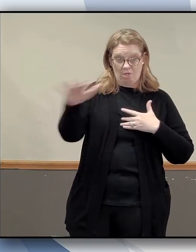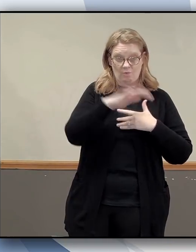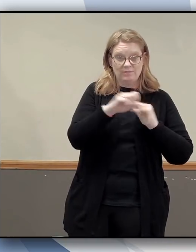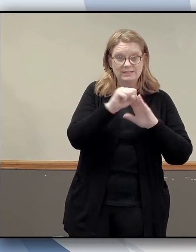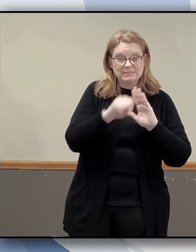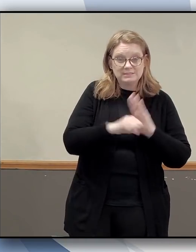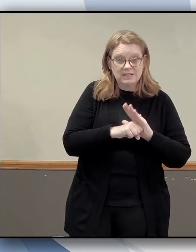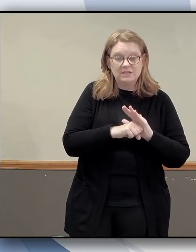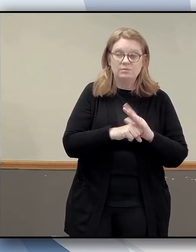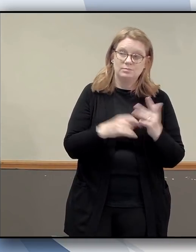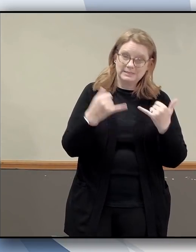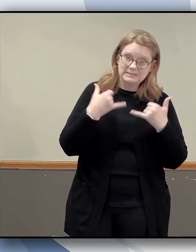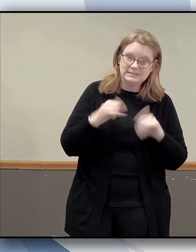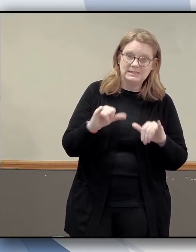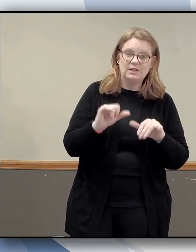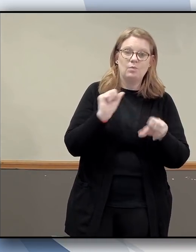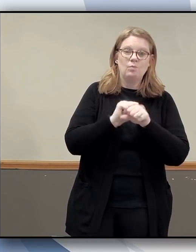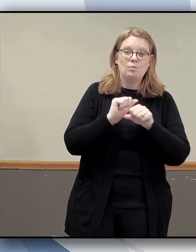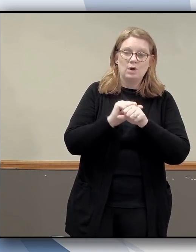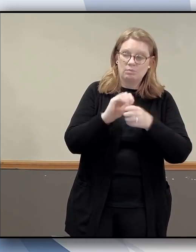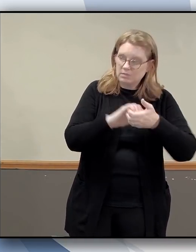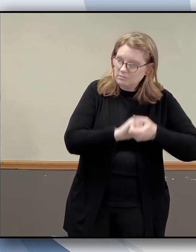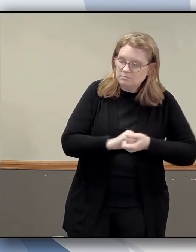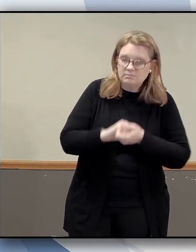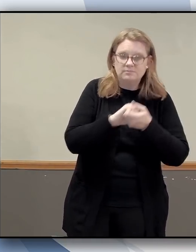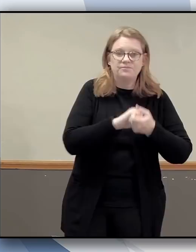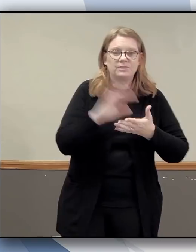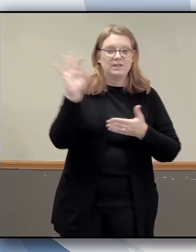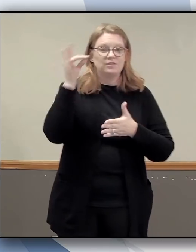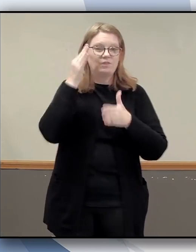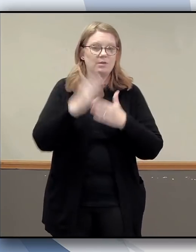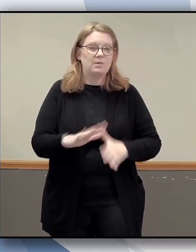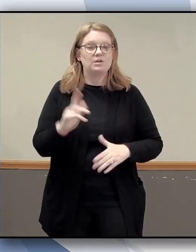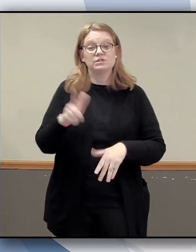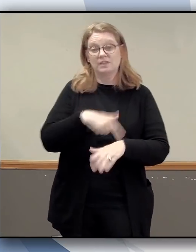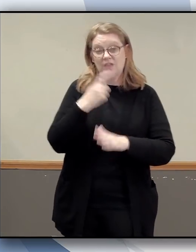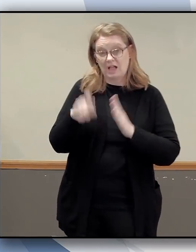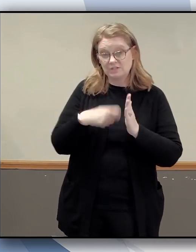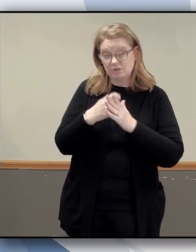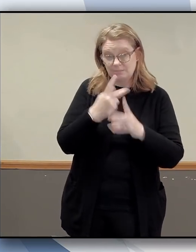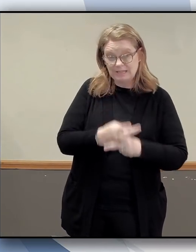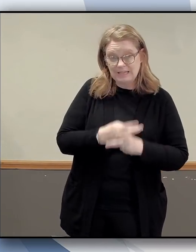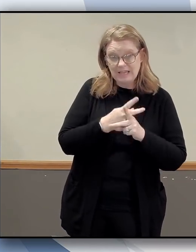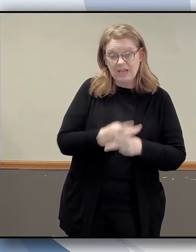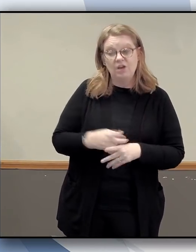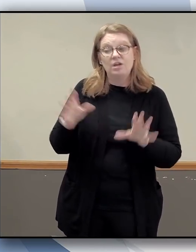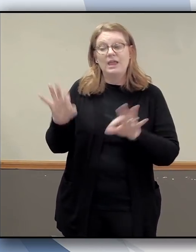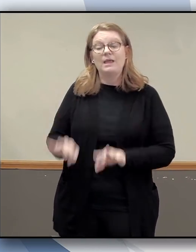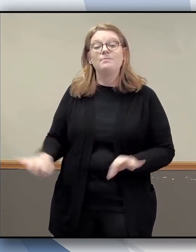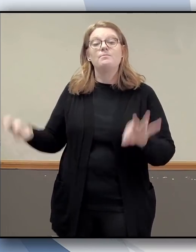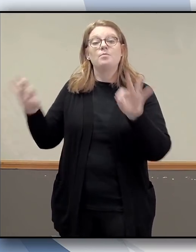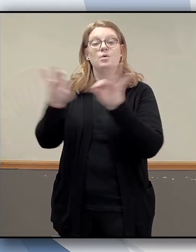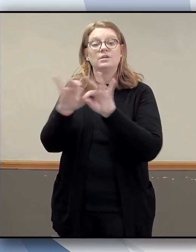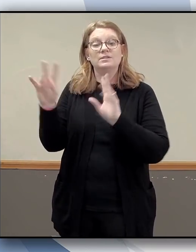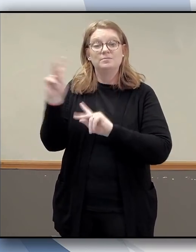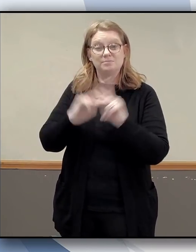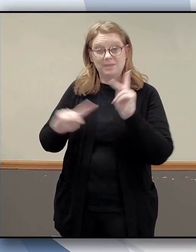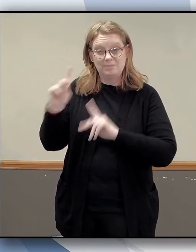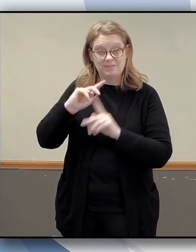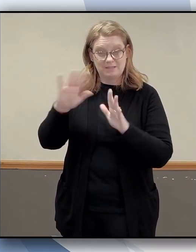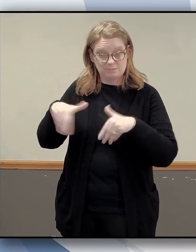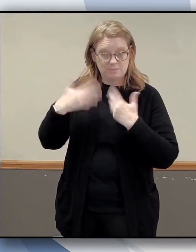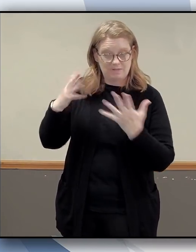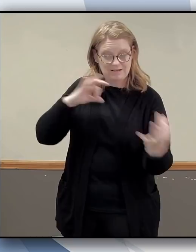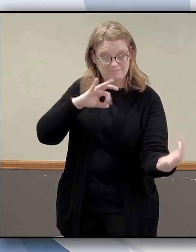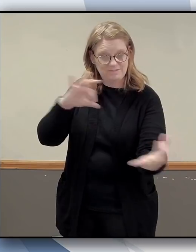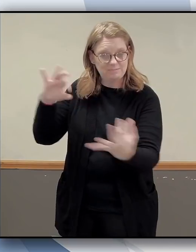continue to collaborate with the federal partners, long-term care associations, key stakeholders, including residents, on how to